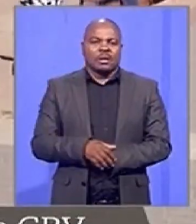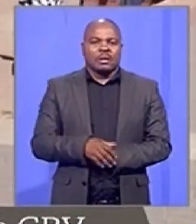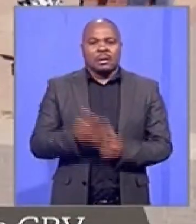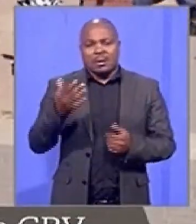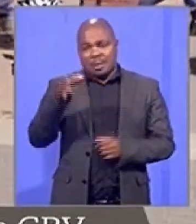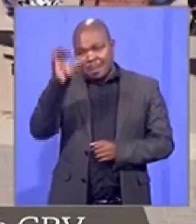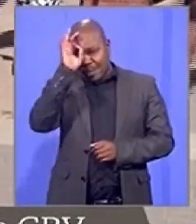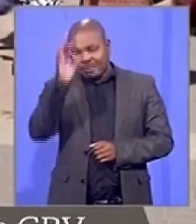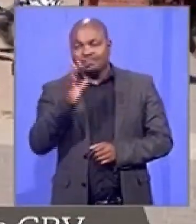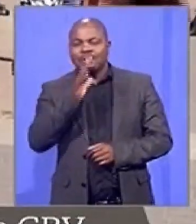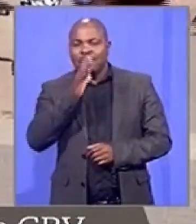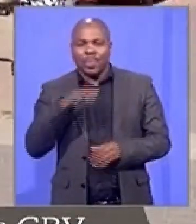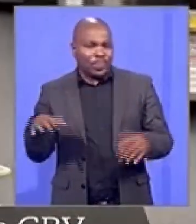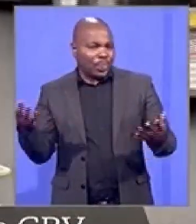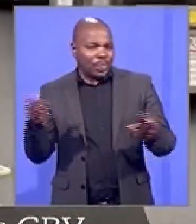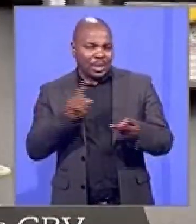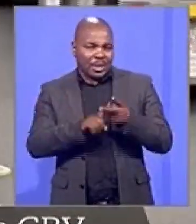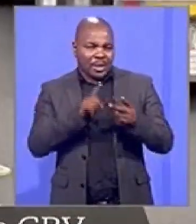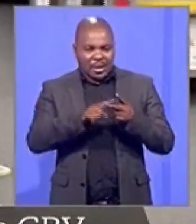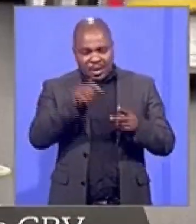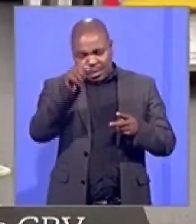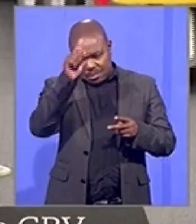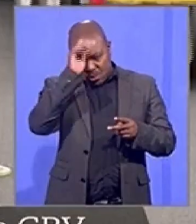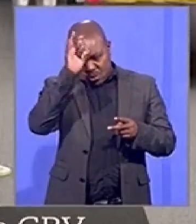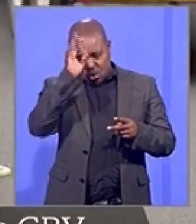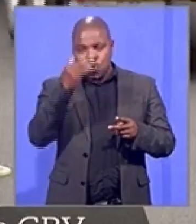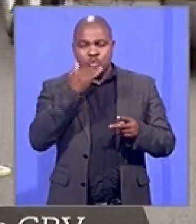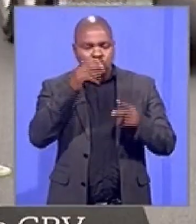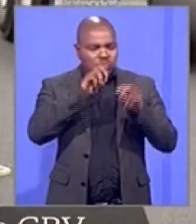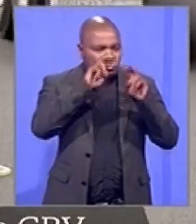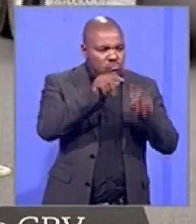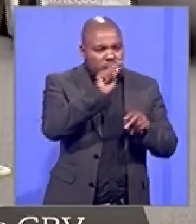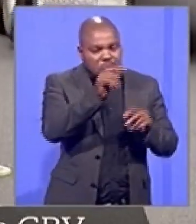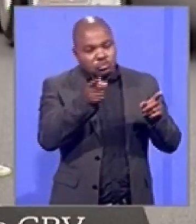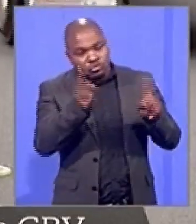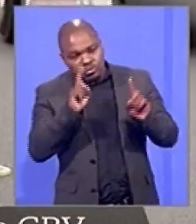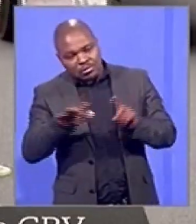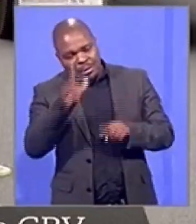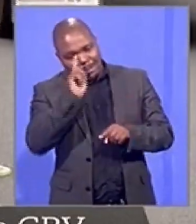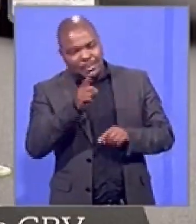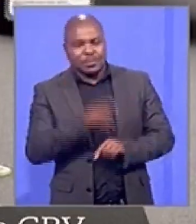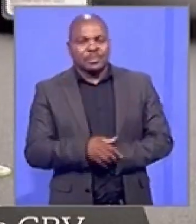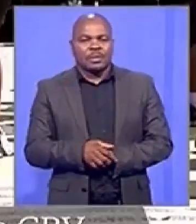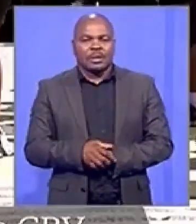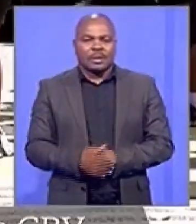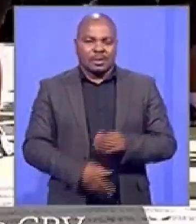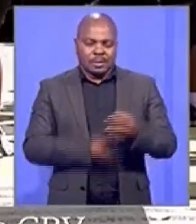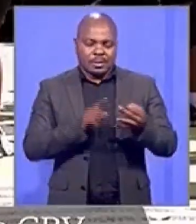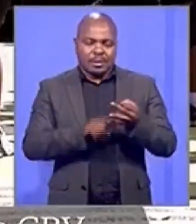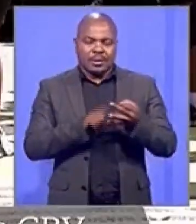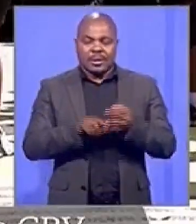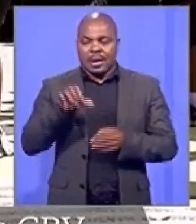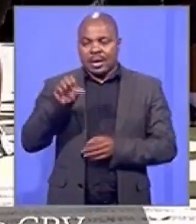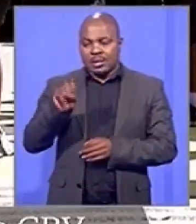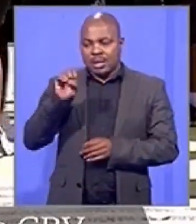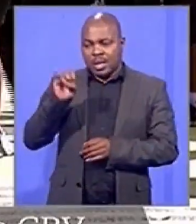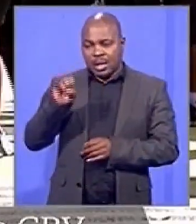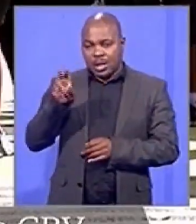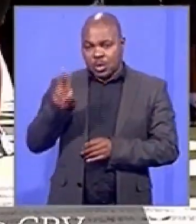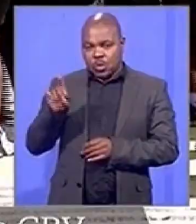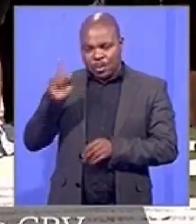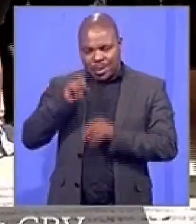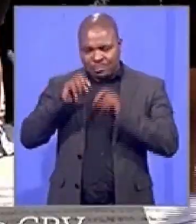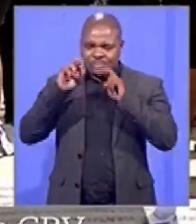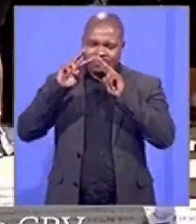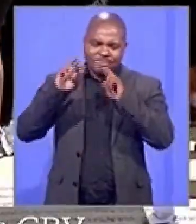mapolesa a mangata ha mmoho le sehlopha sa mapolesa a tla phenyokolla dibakeng tse kotsi. Ho boetse ho bua ka SIU ho thusa ho